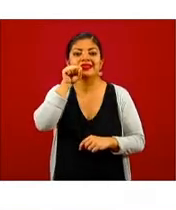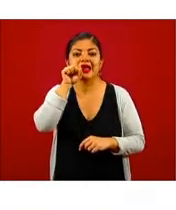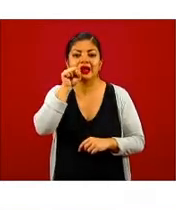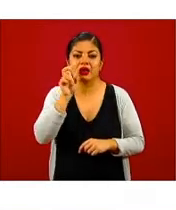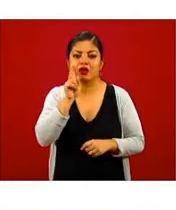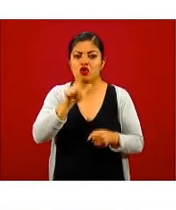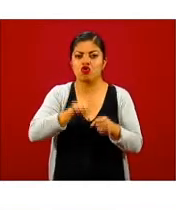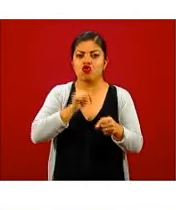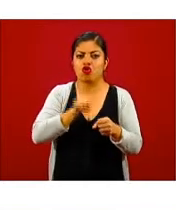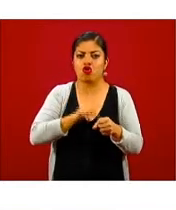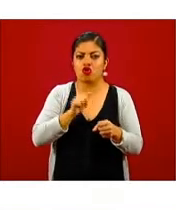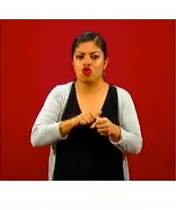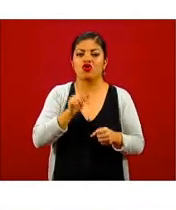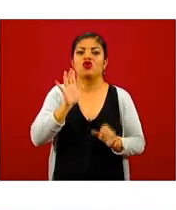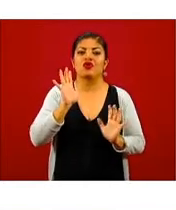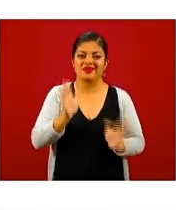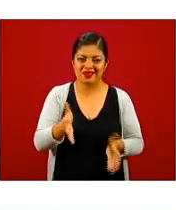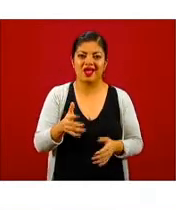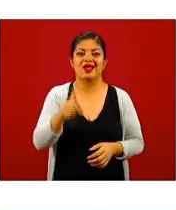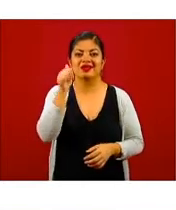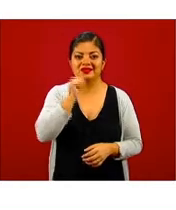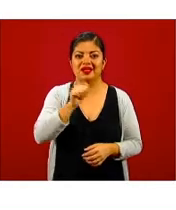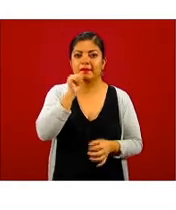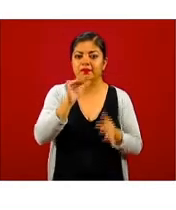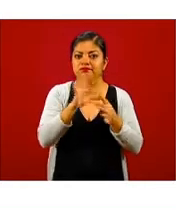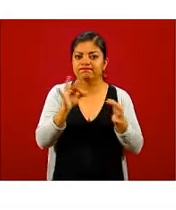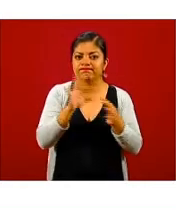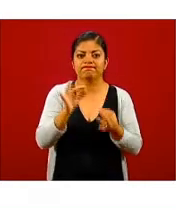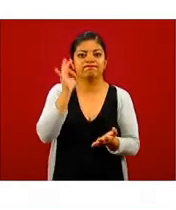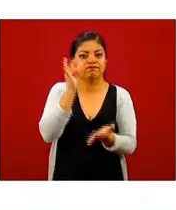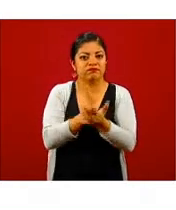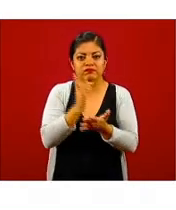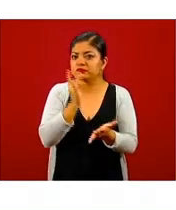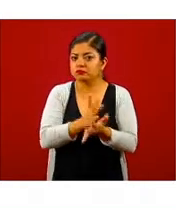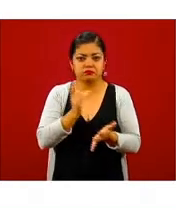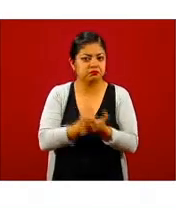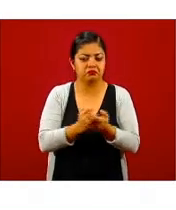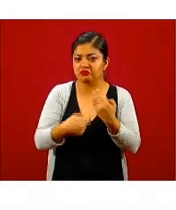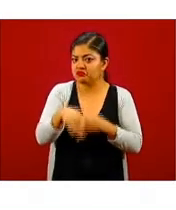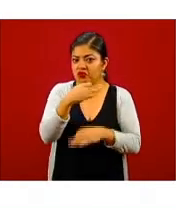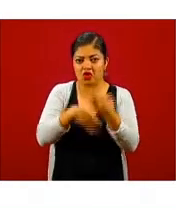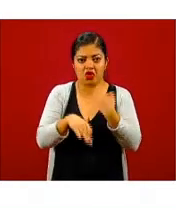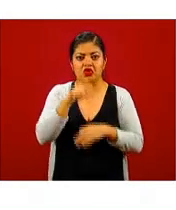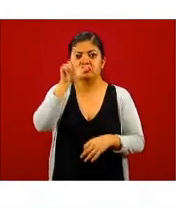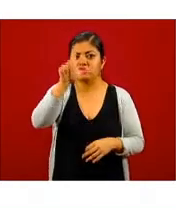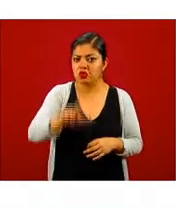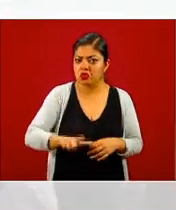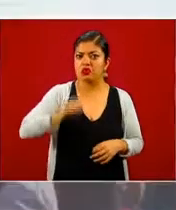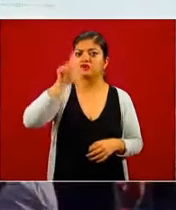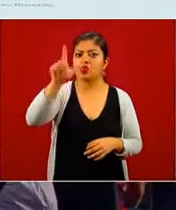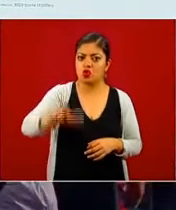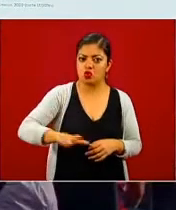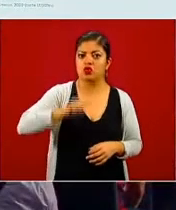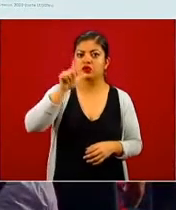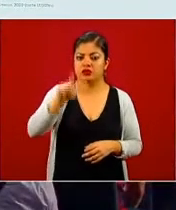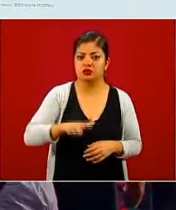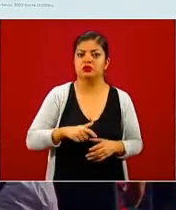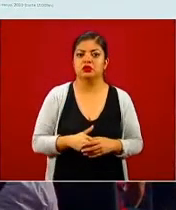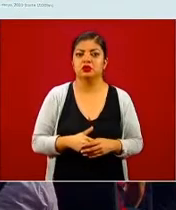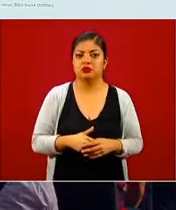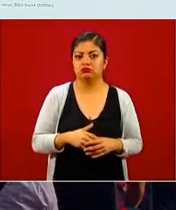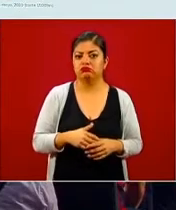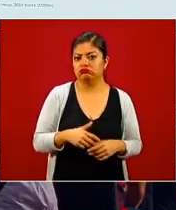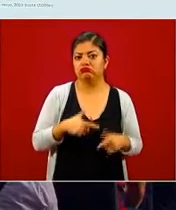from yesterday of 3.6%. The yellow bar graphs on the bottom are where we've